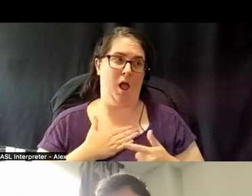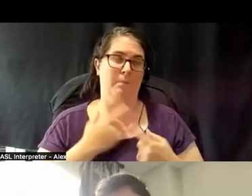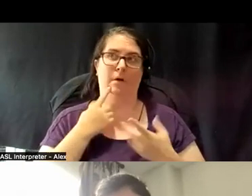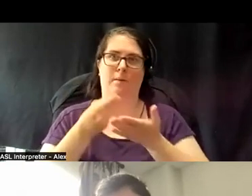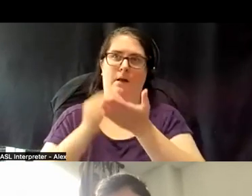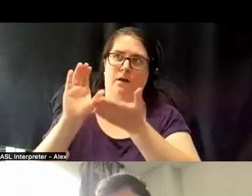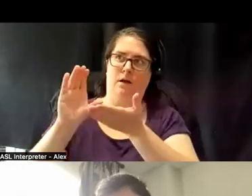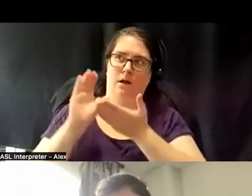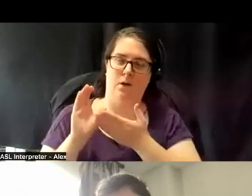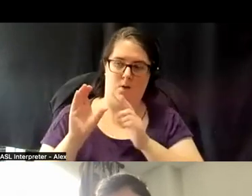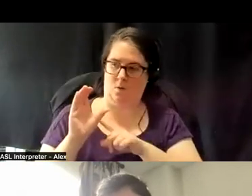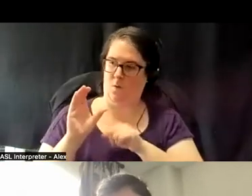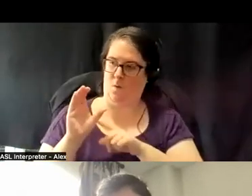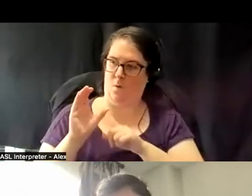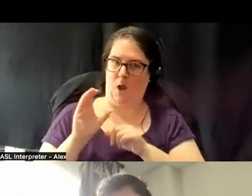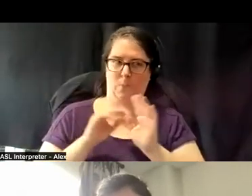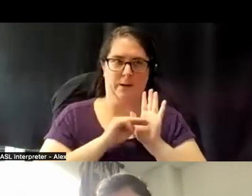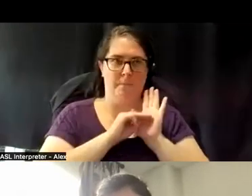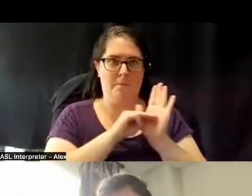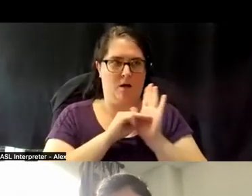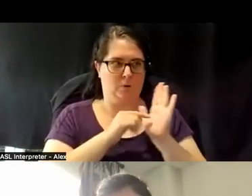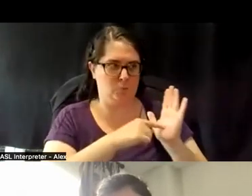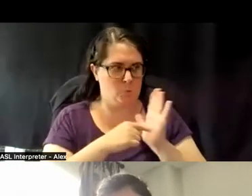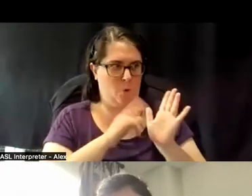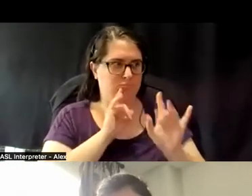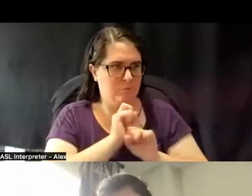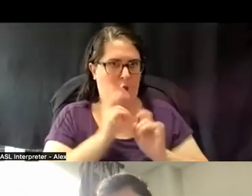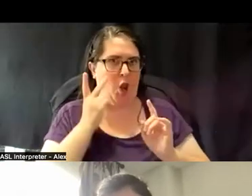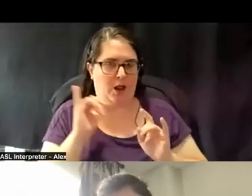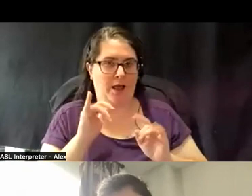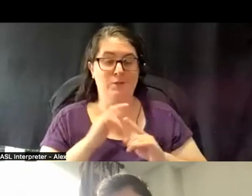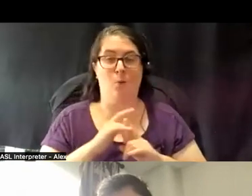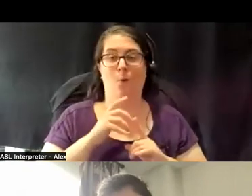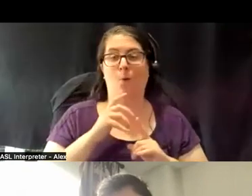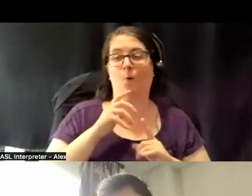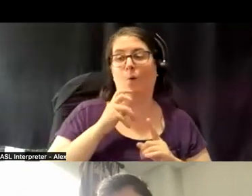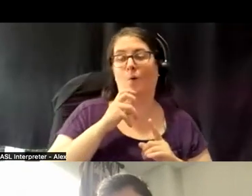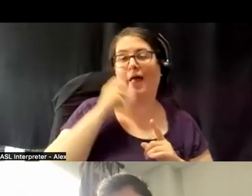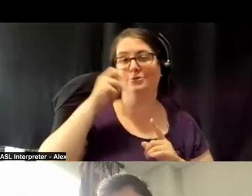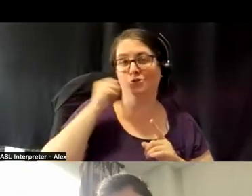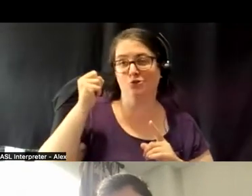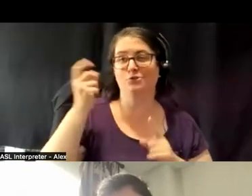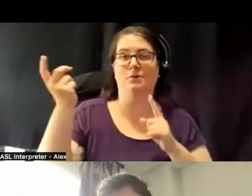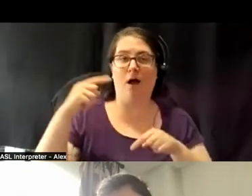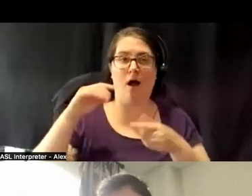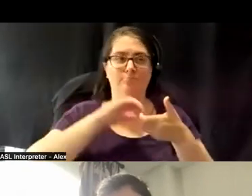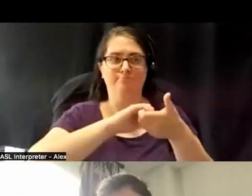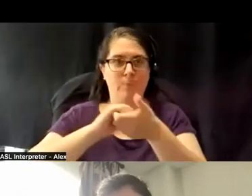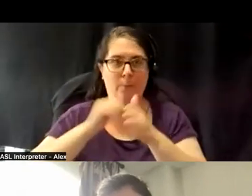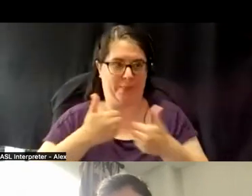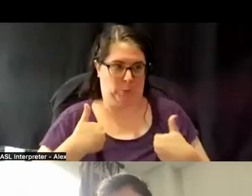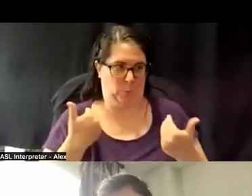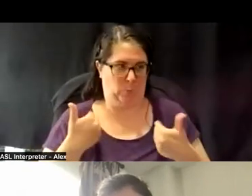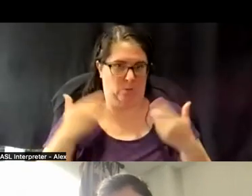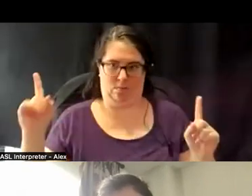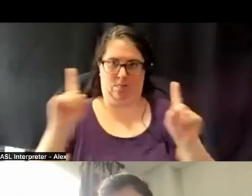actually model what returning looks like for us. Having our elders working hand in hand with our youth and,